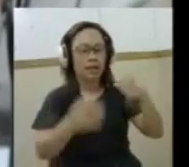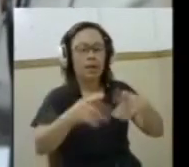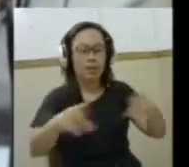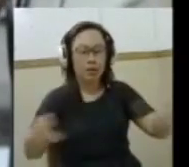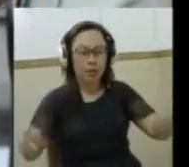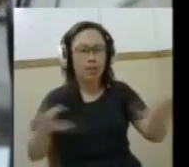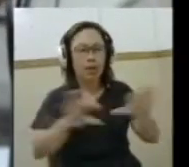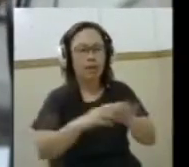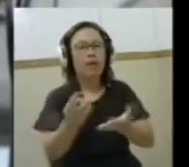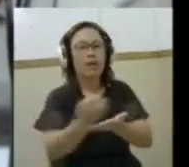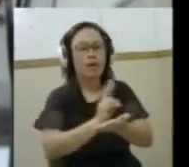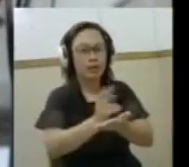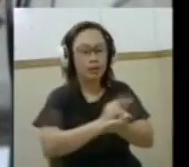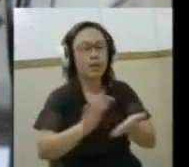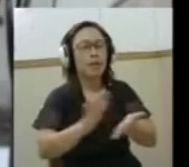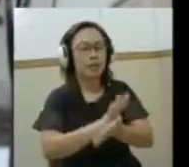of a research paper.